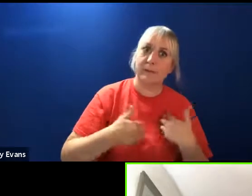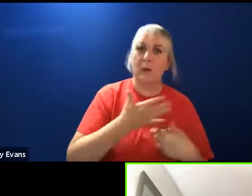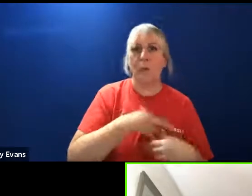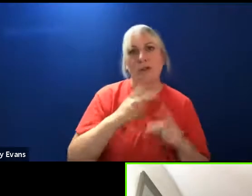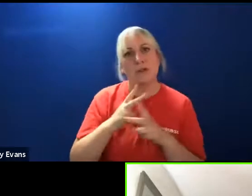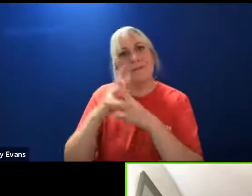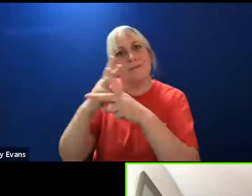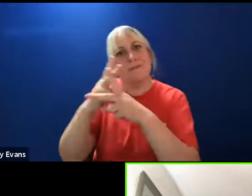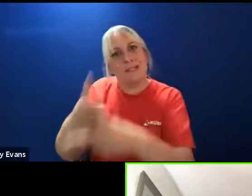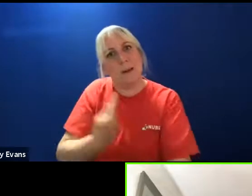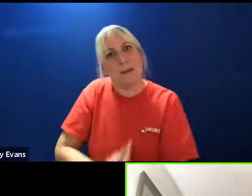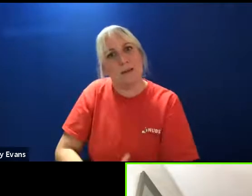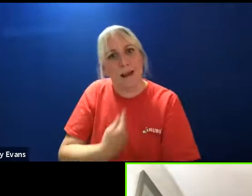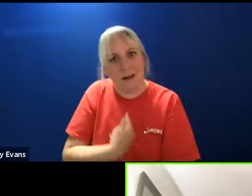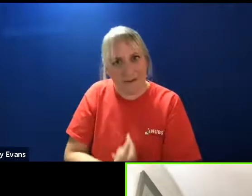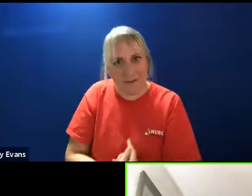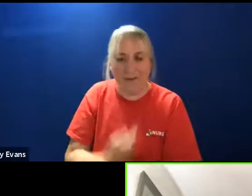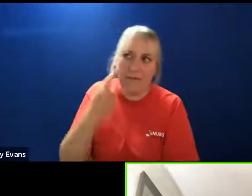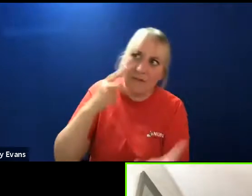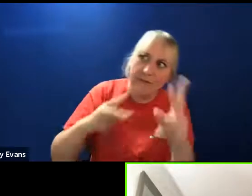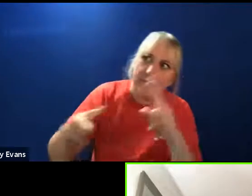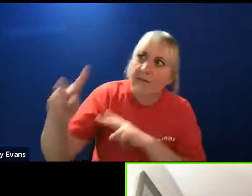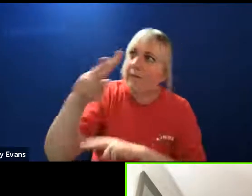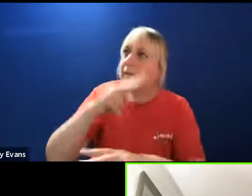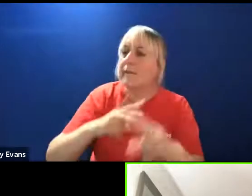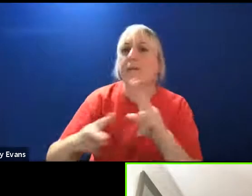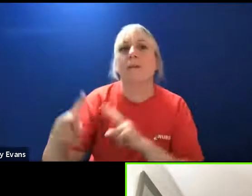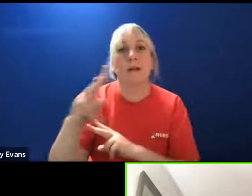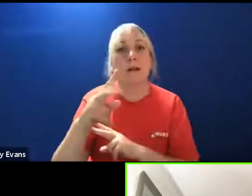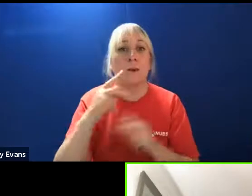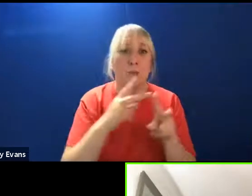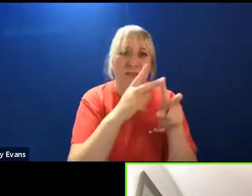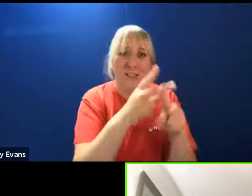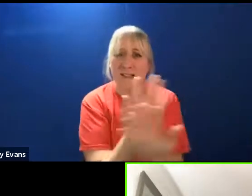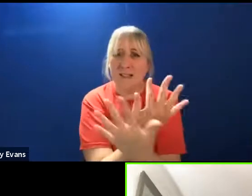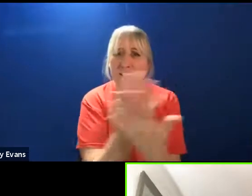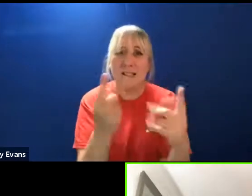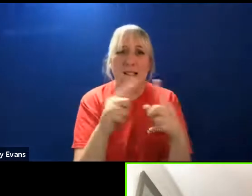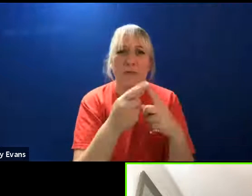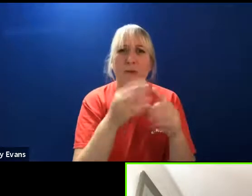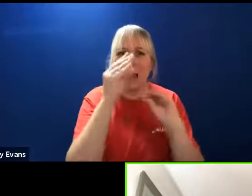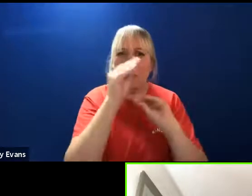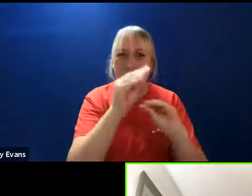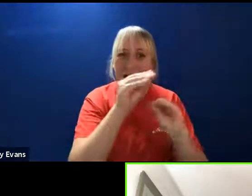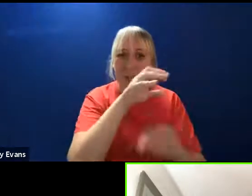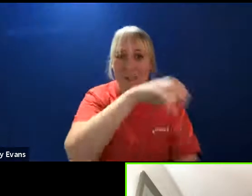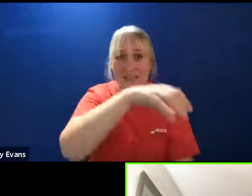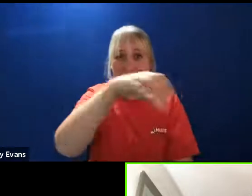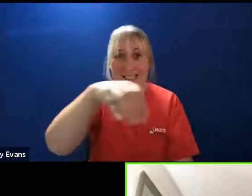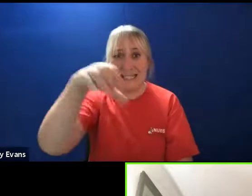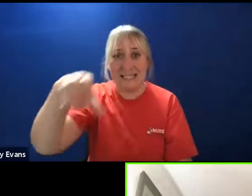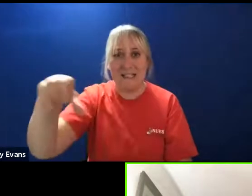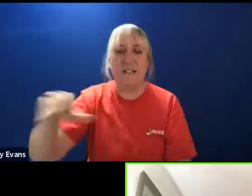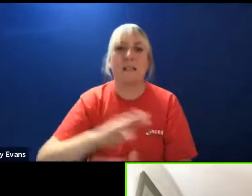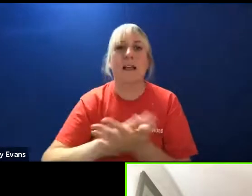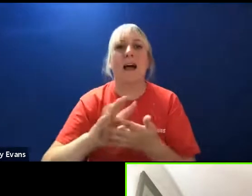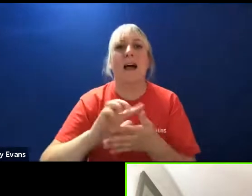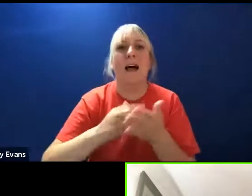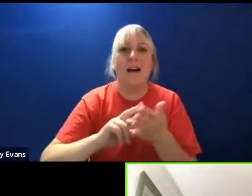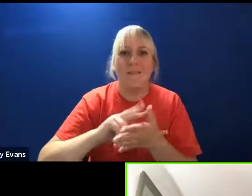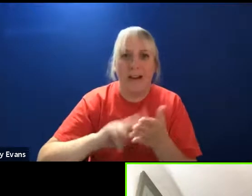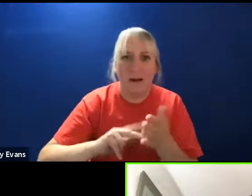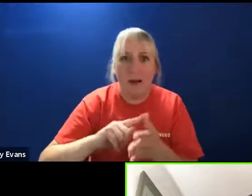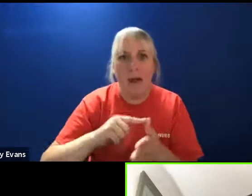delegation who were able to visit a range of education settings across Cuba, specifically in Havana and in Pinar del